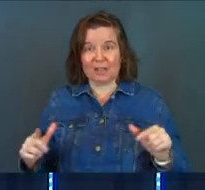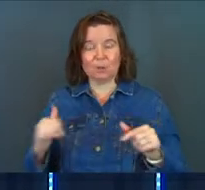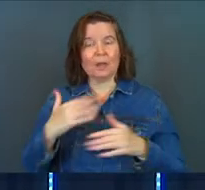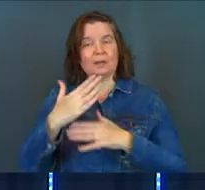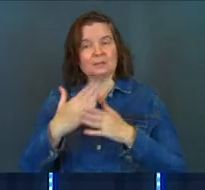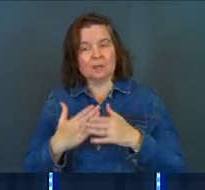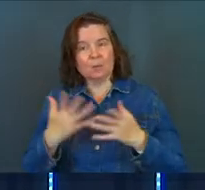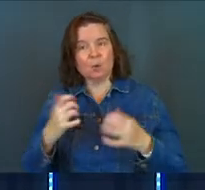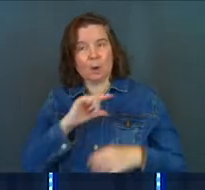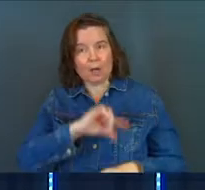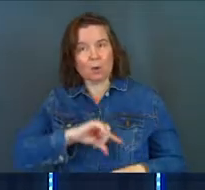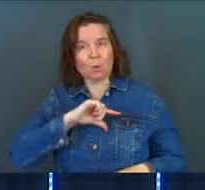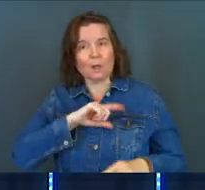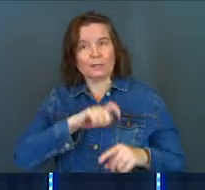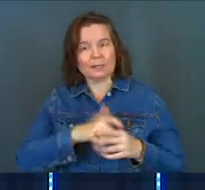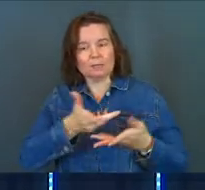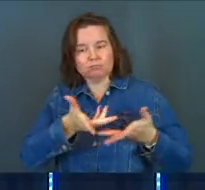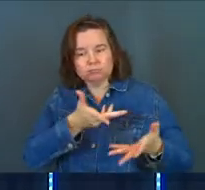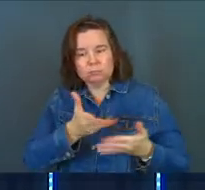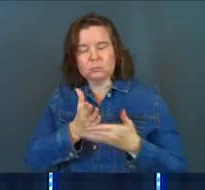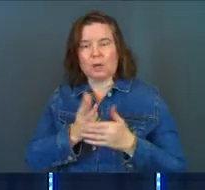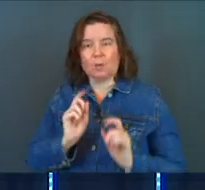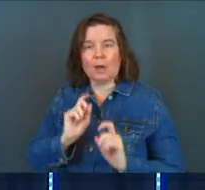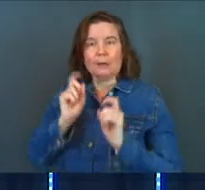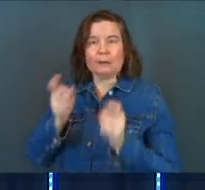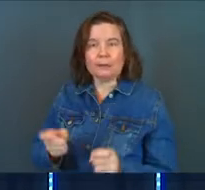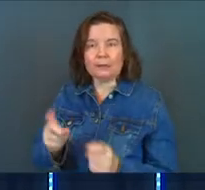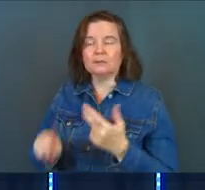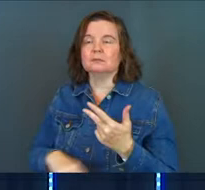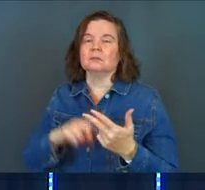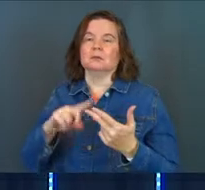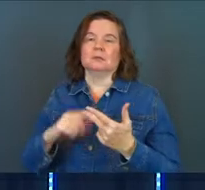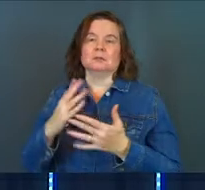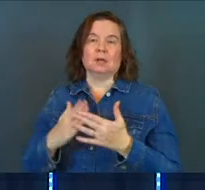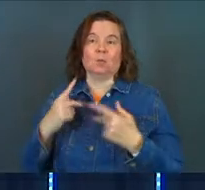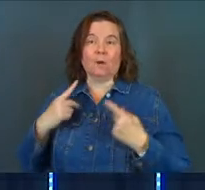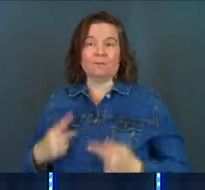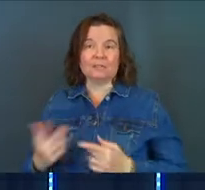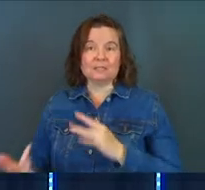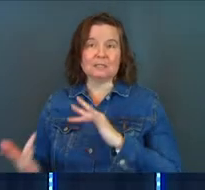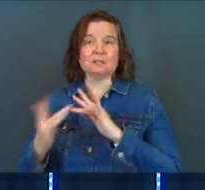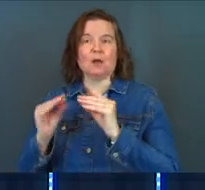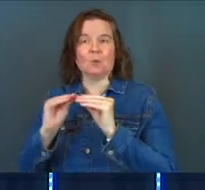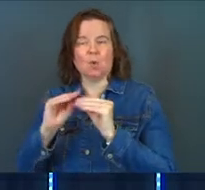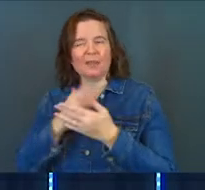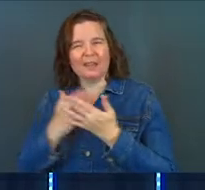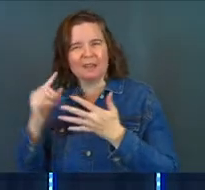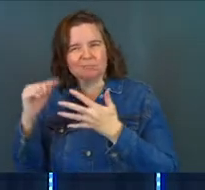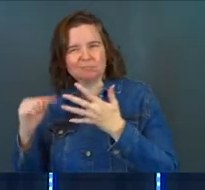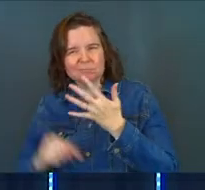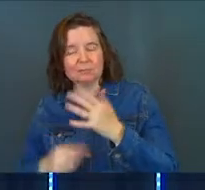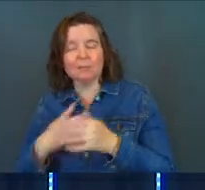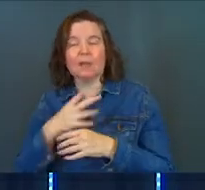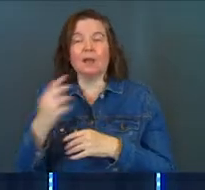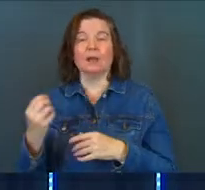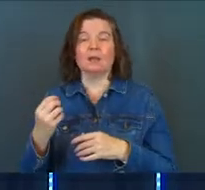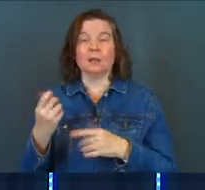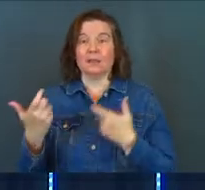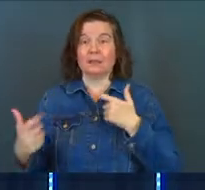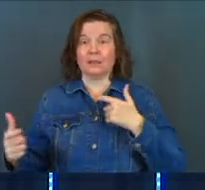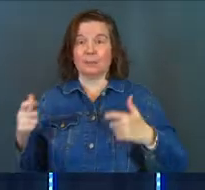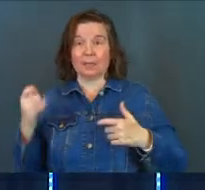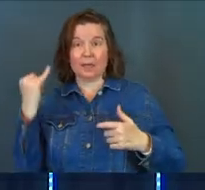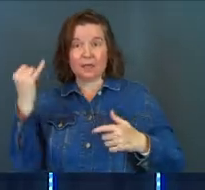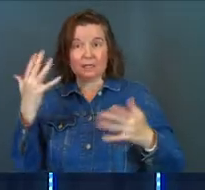Like, some want quality time more, and some want gift giving more, and some want physical touch more, and things like that. And the